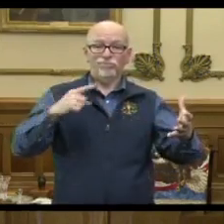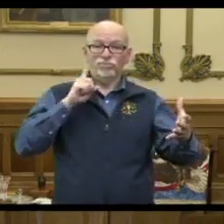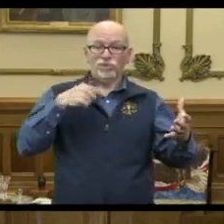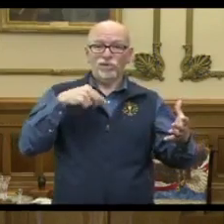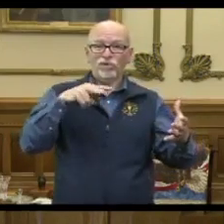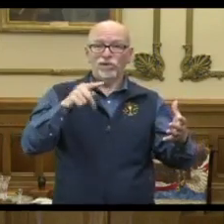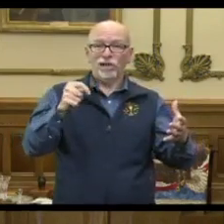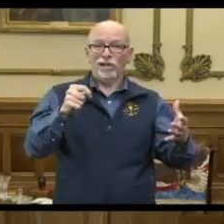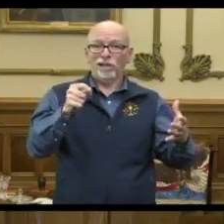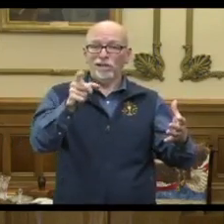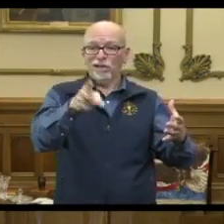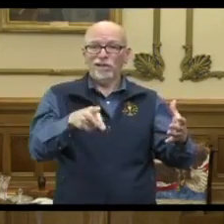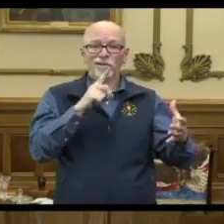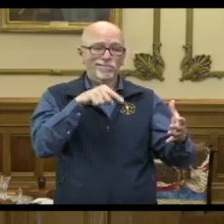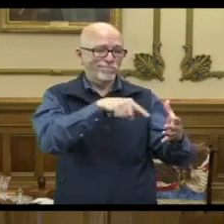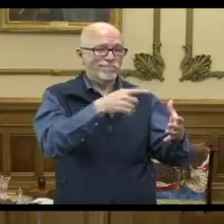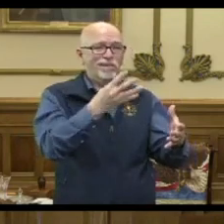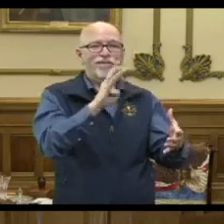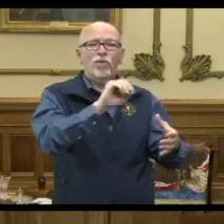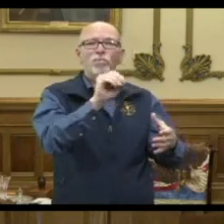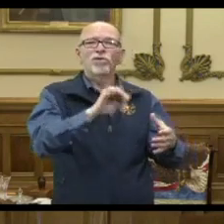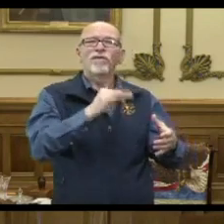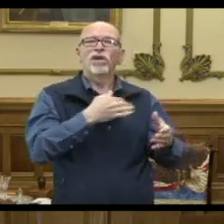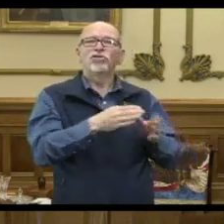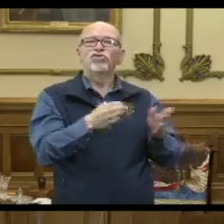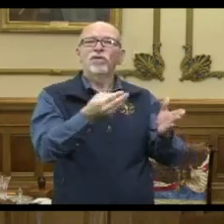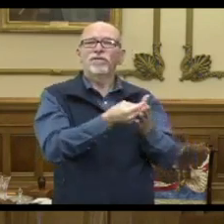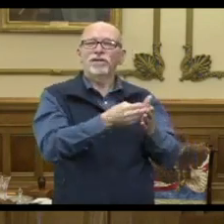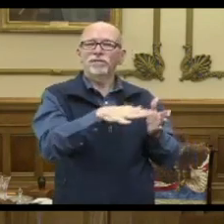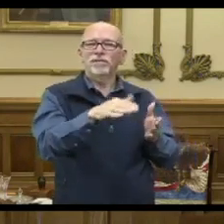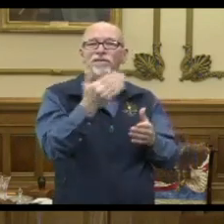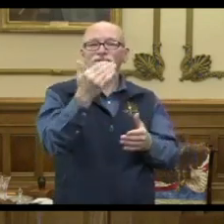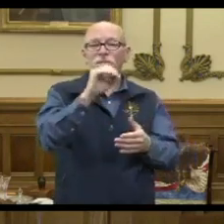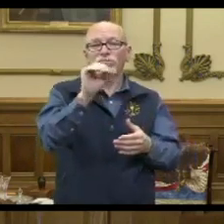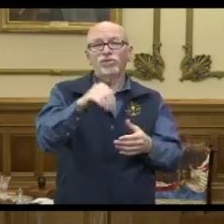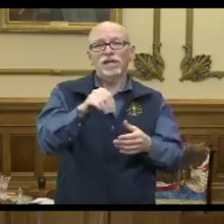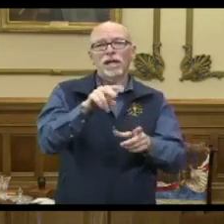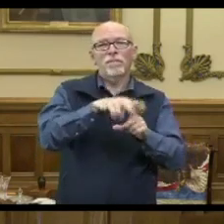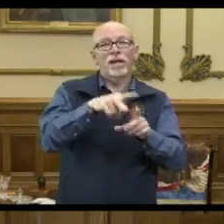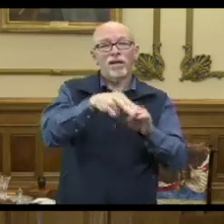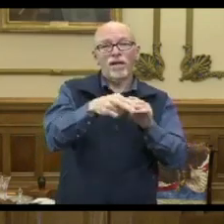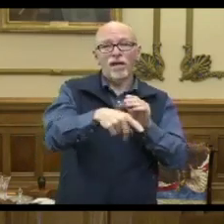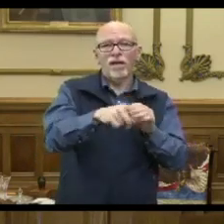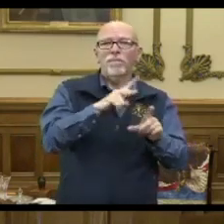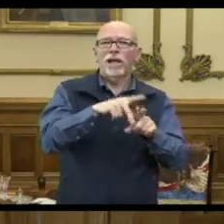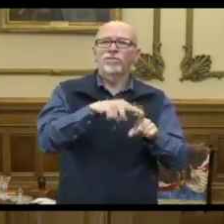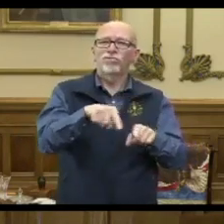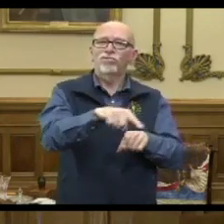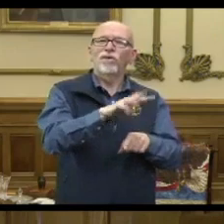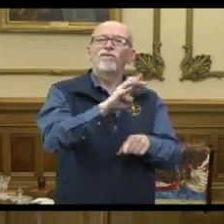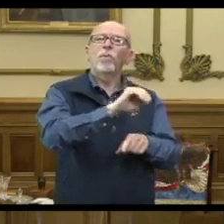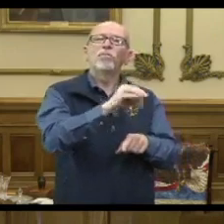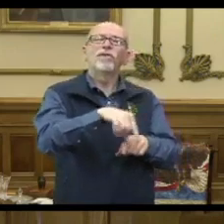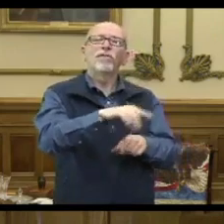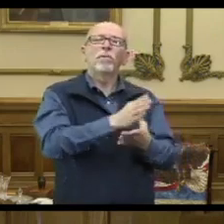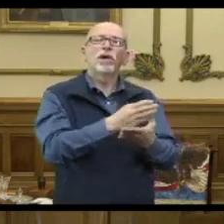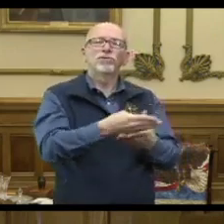the remainder of 40% of the general fund budget. And so that 15% applies to the 40% of that